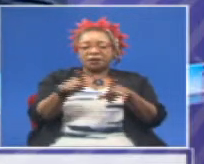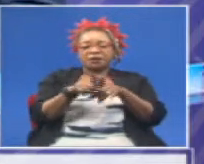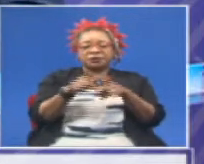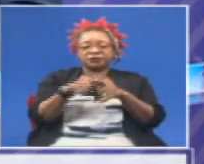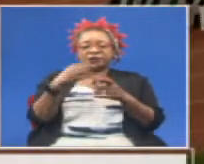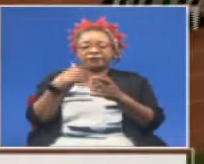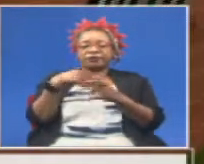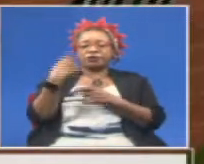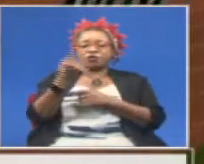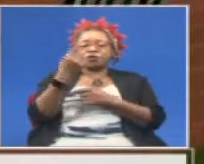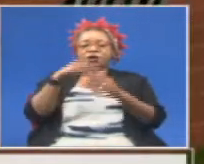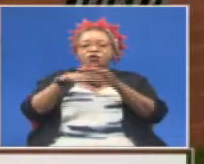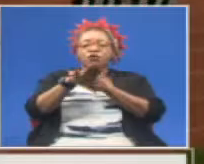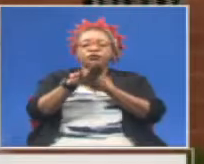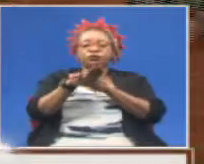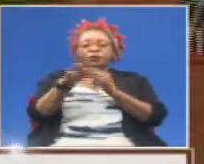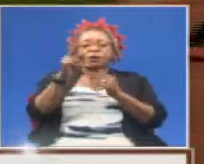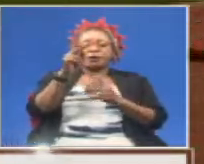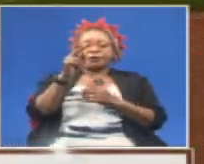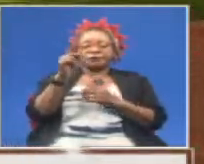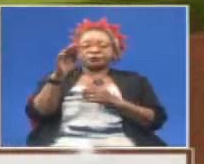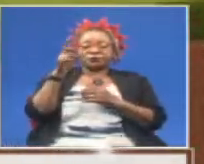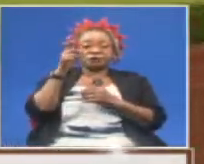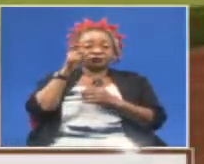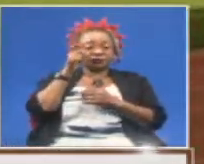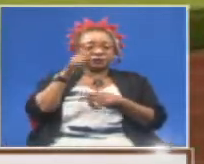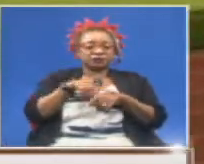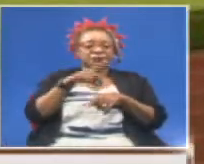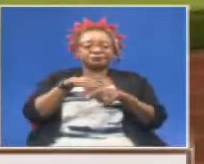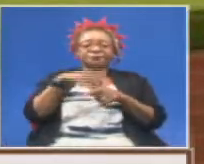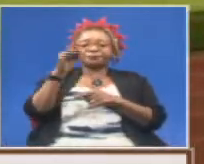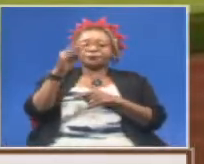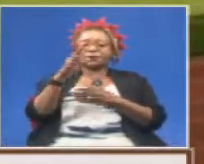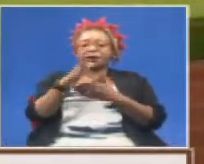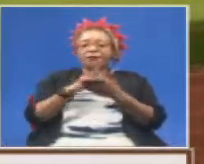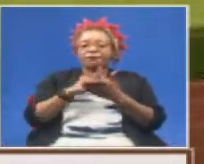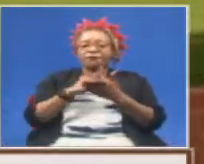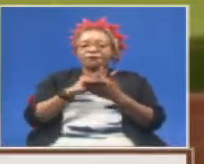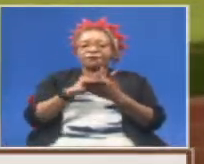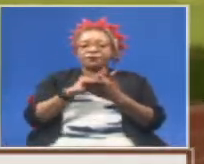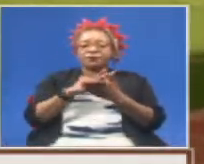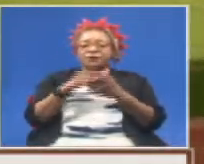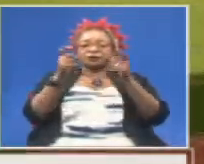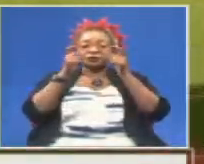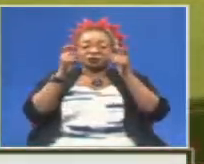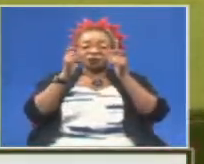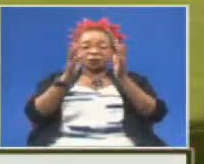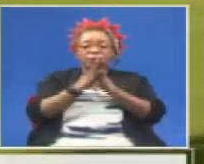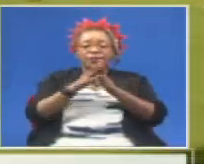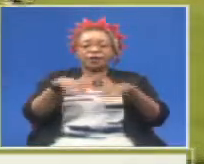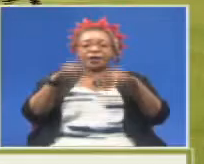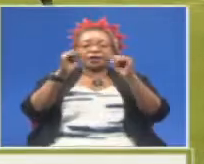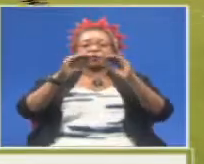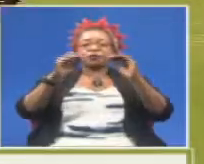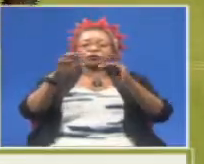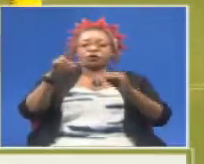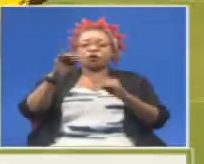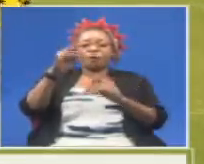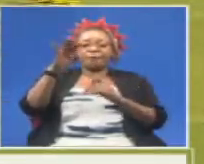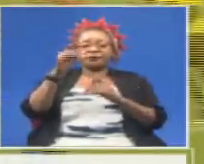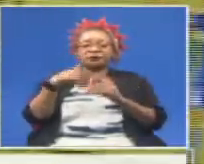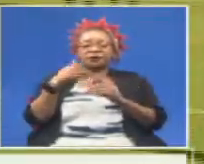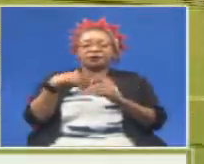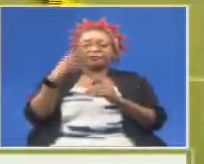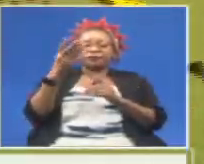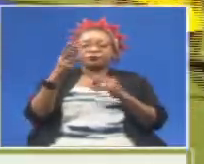only goal for the Brewers in the 69th minute after a barren first half. Tusker under head coach Robert Matano now have 51